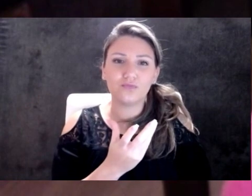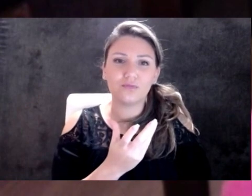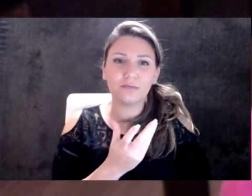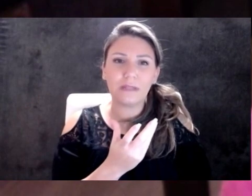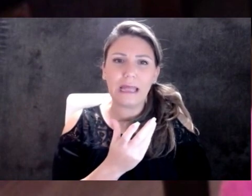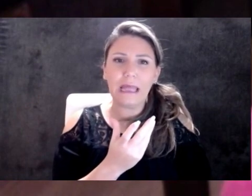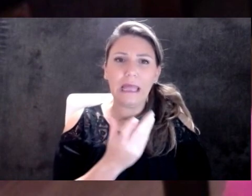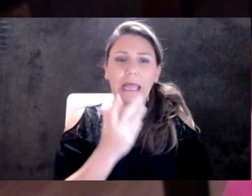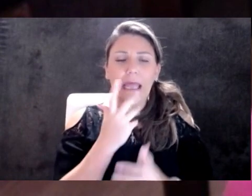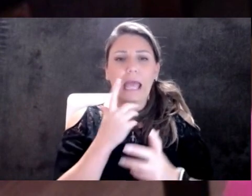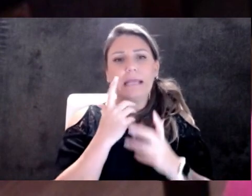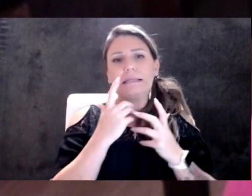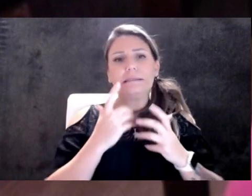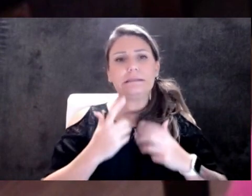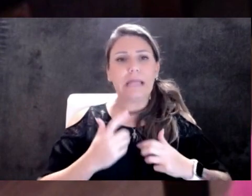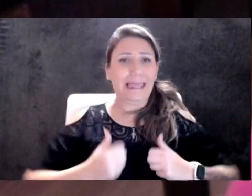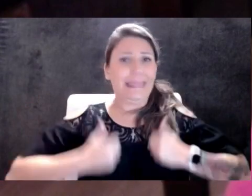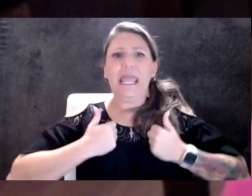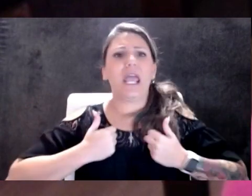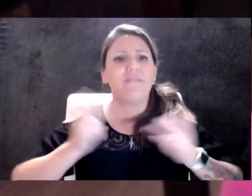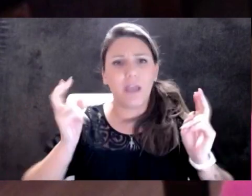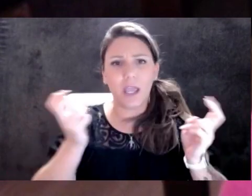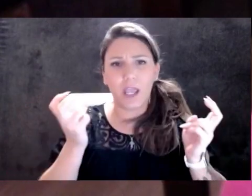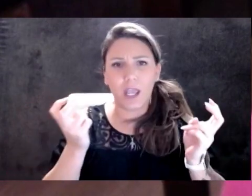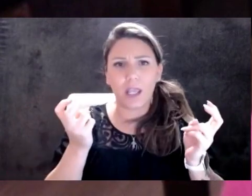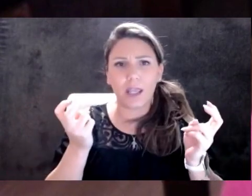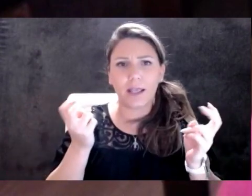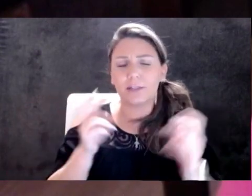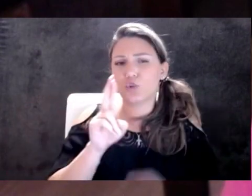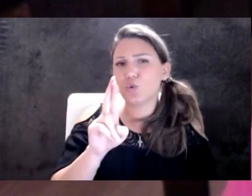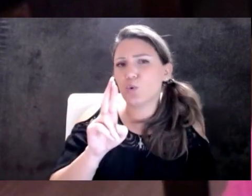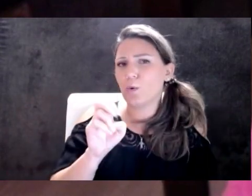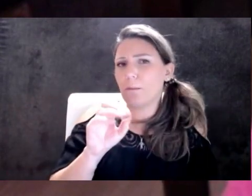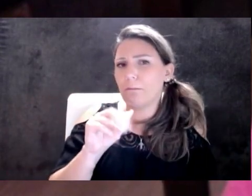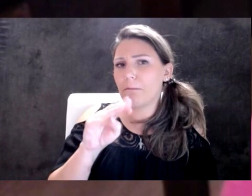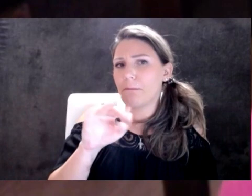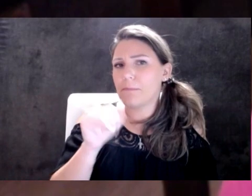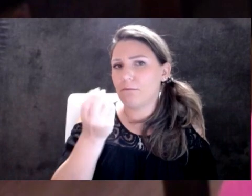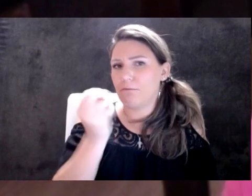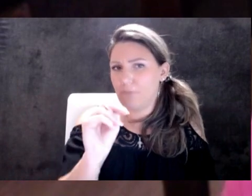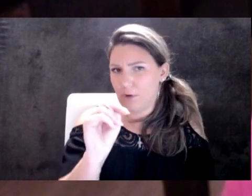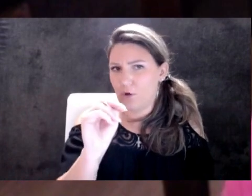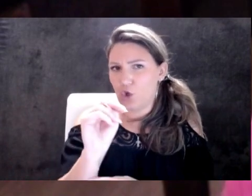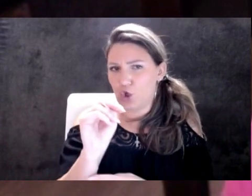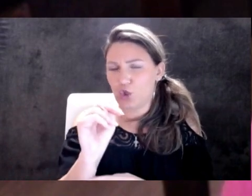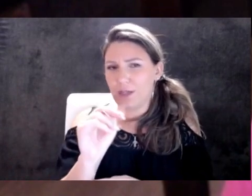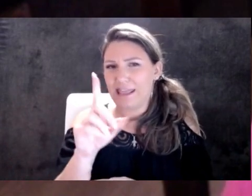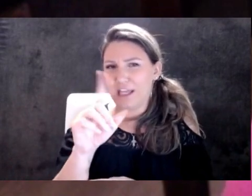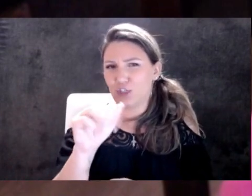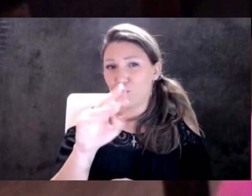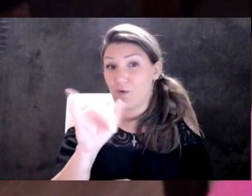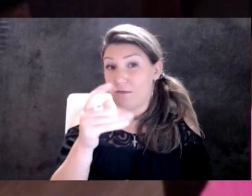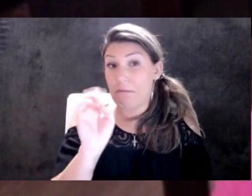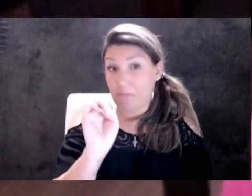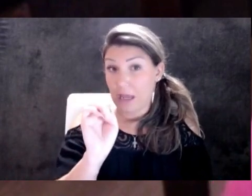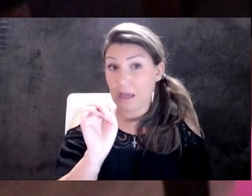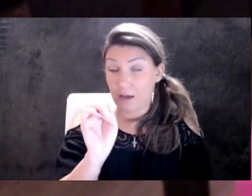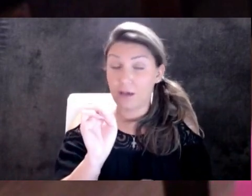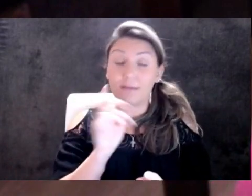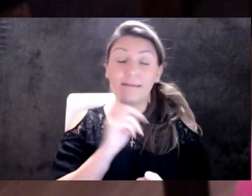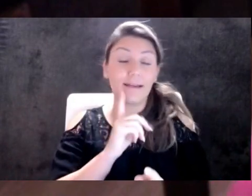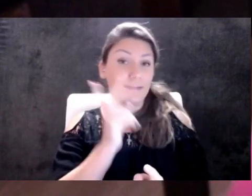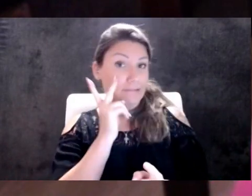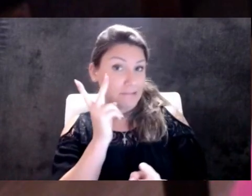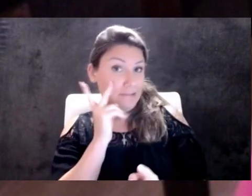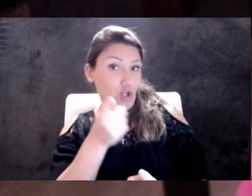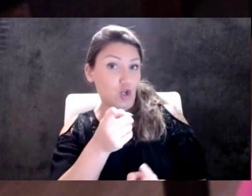alive, basically. It's kind of like dormant. So that's why I have to do my see Dr.